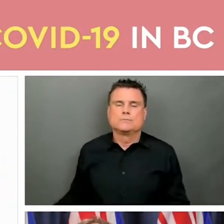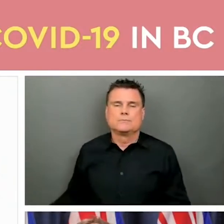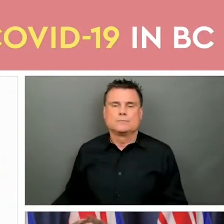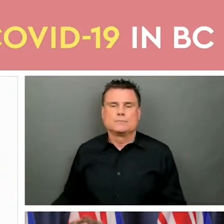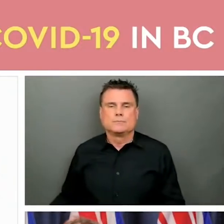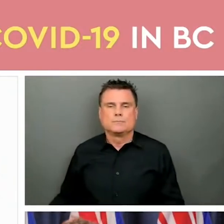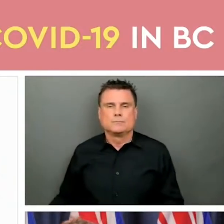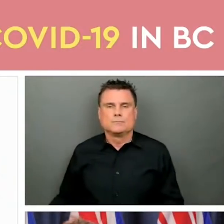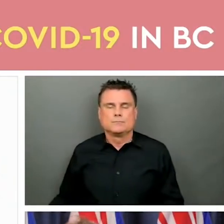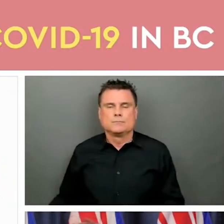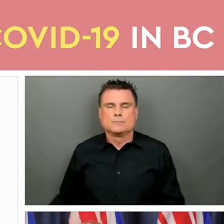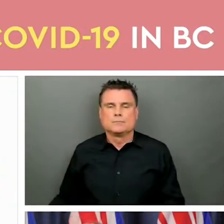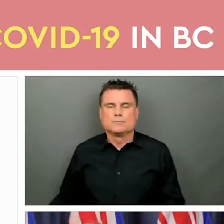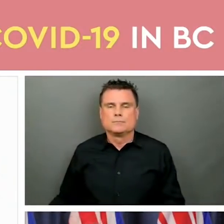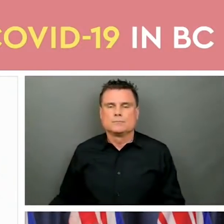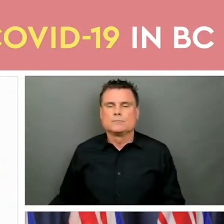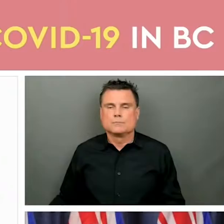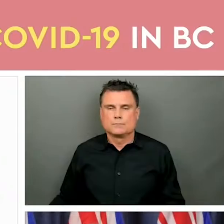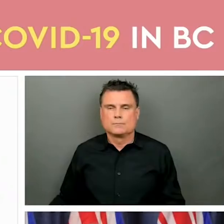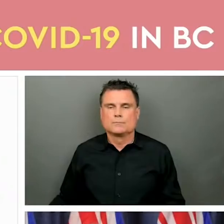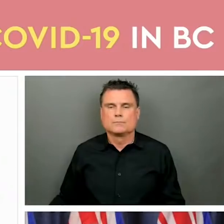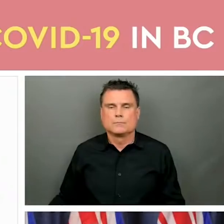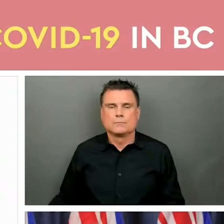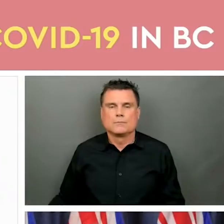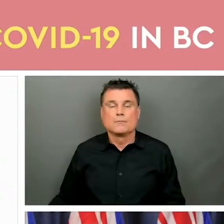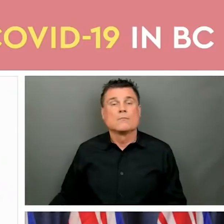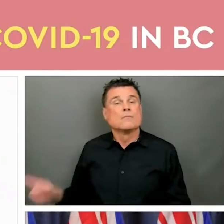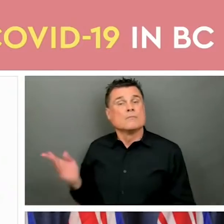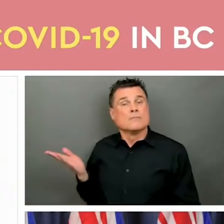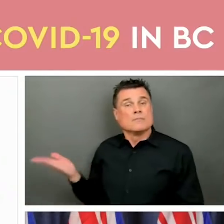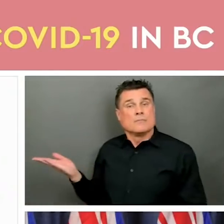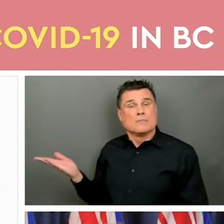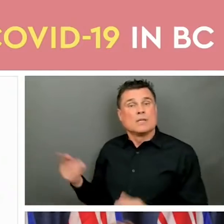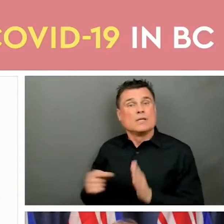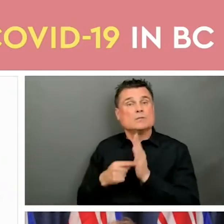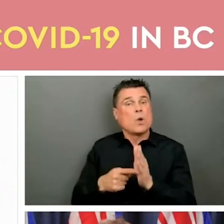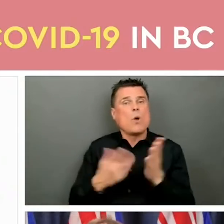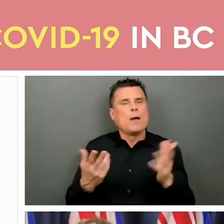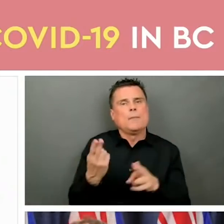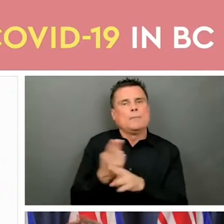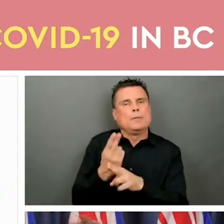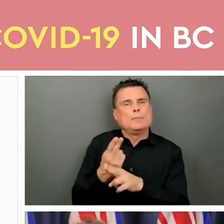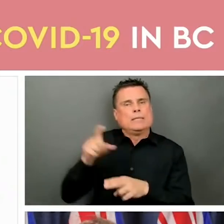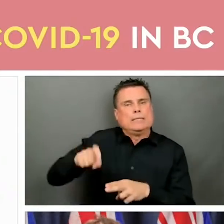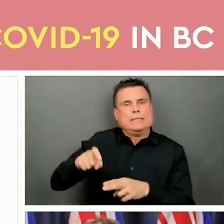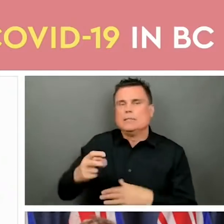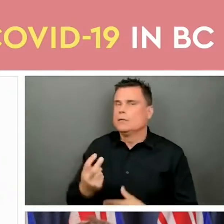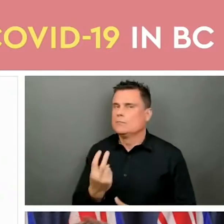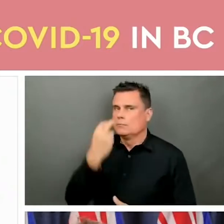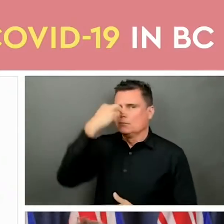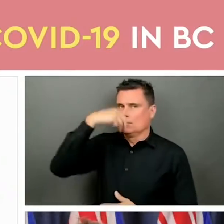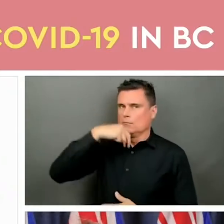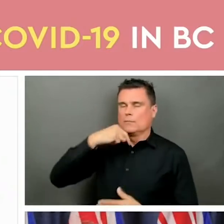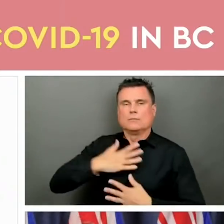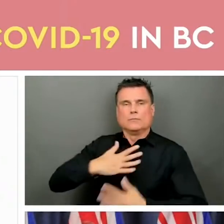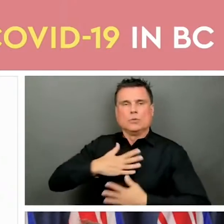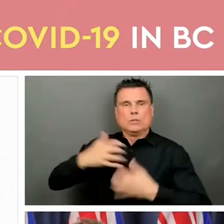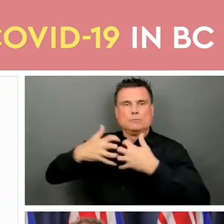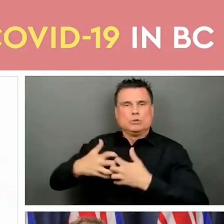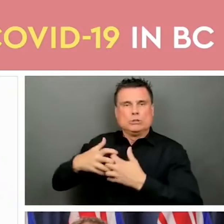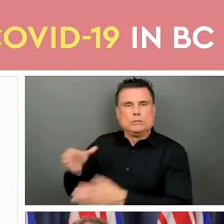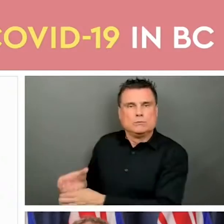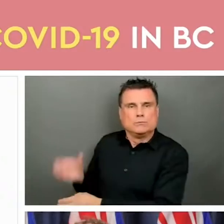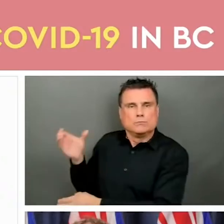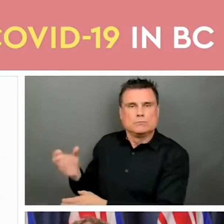significant ventilator capacity, and we added to that significantly last year. So our utilization is at 29%, so we have a lot of capacity,